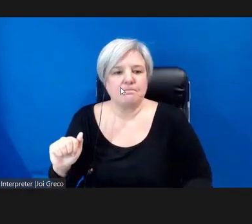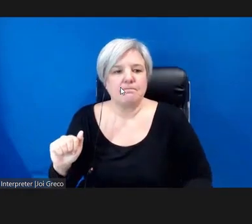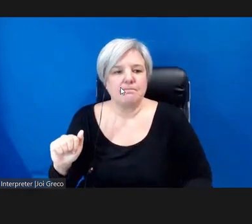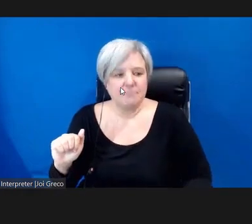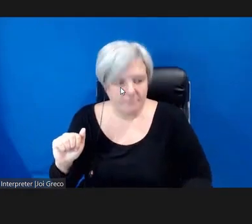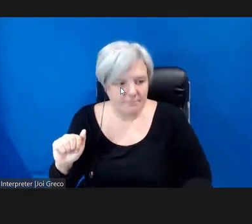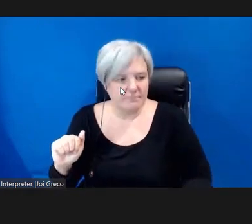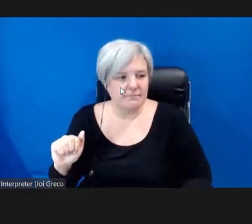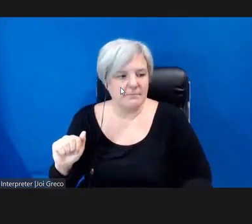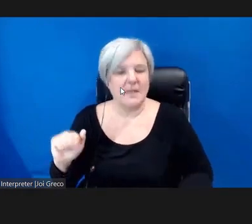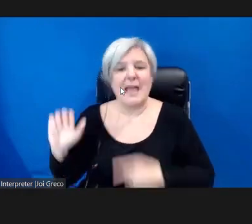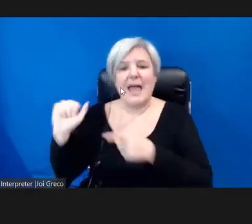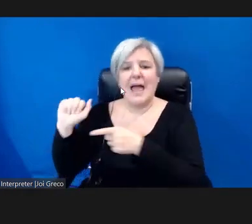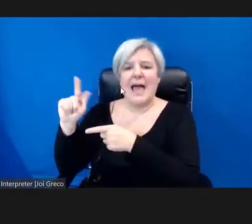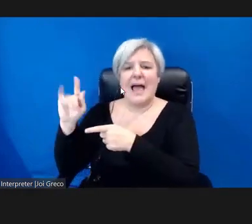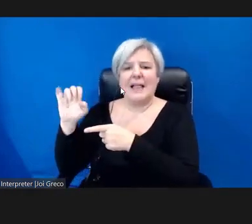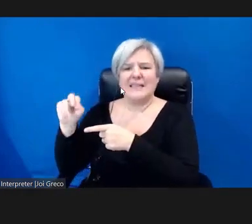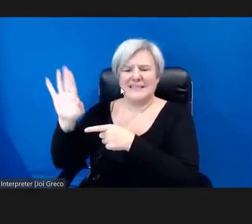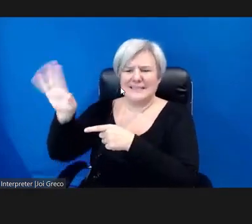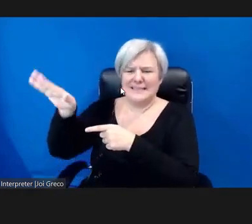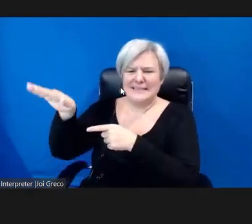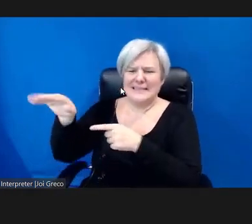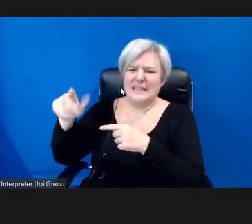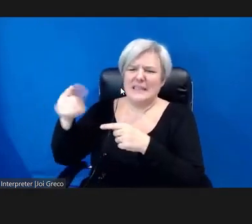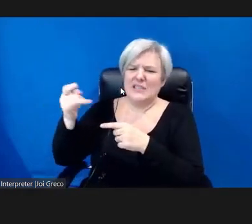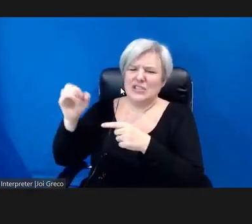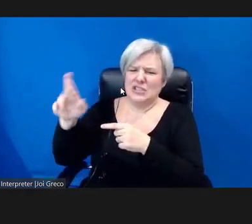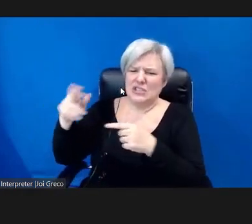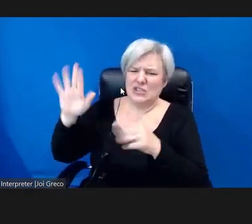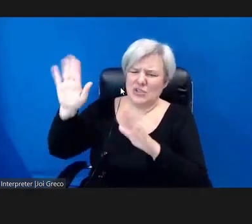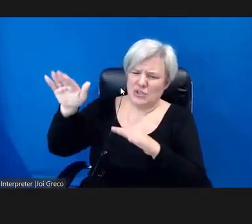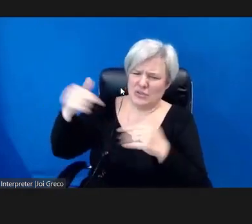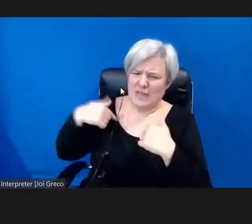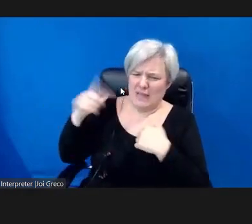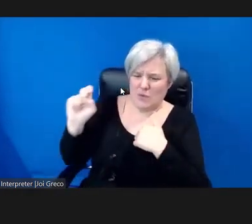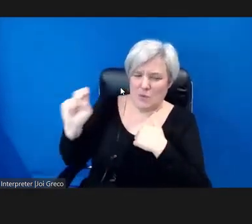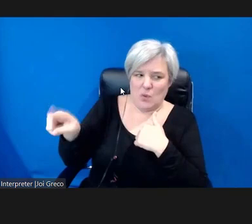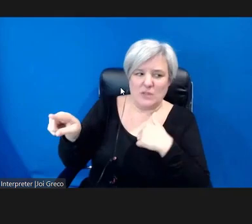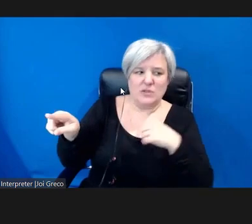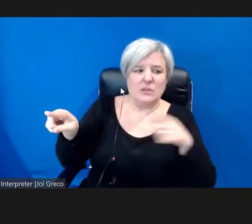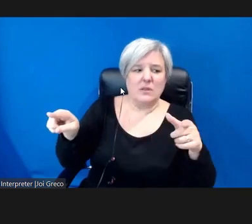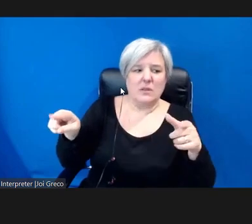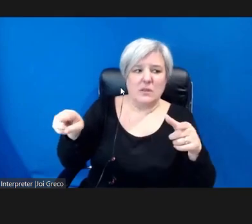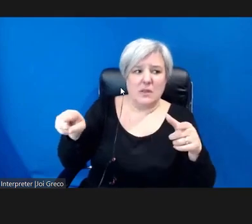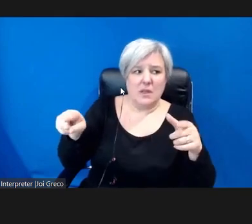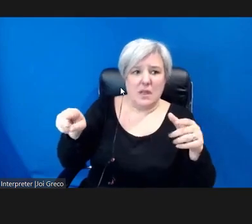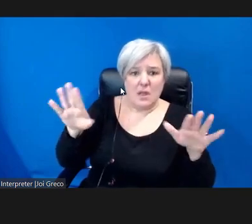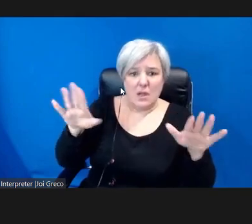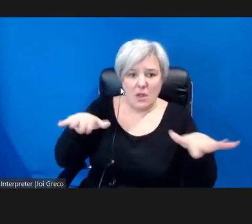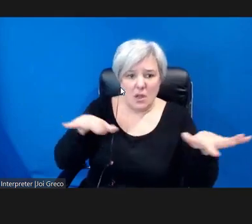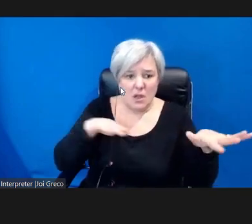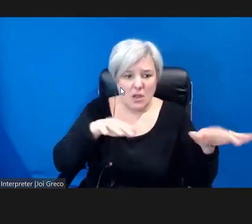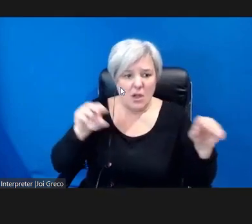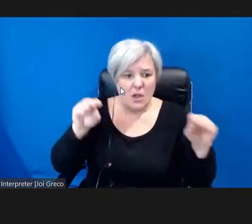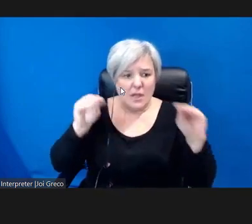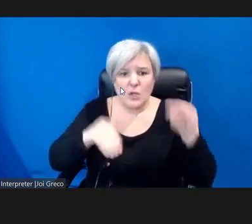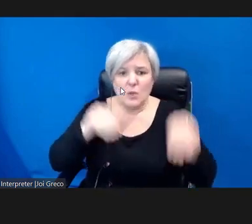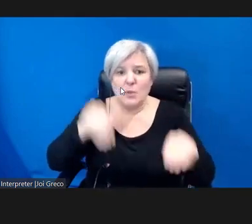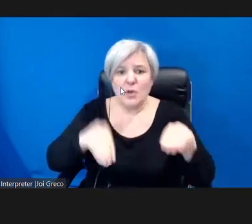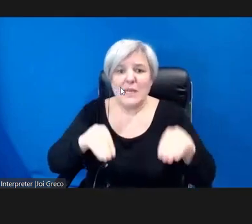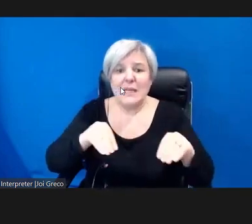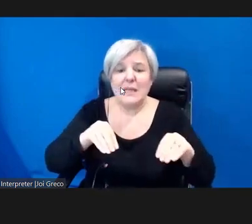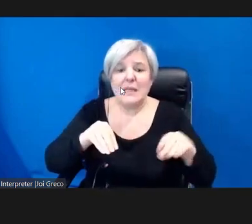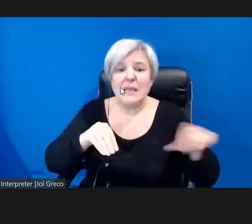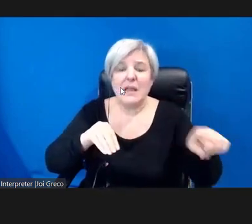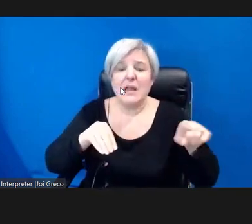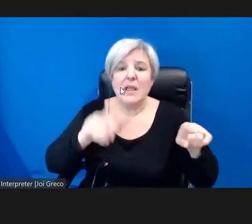Allison, this is Ginger. I know that we're going to be shutting the chat off in about 5 minutes, but is it okay if everybody inserts their name and where they're from for